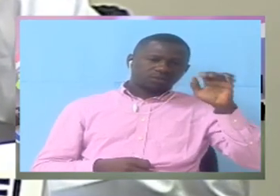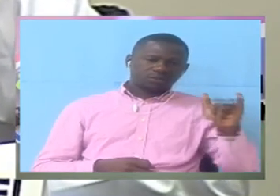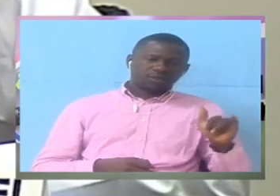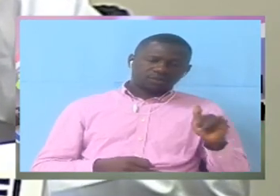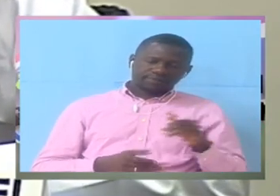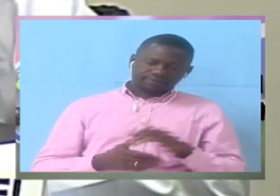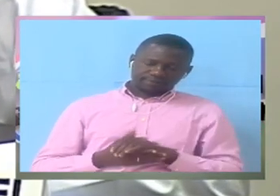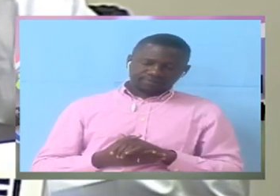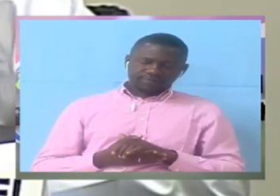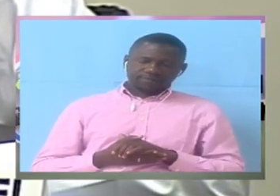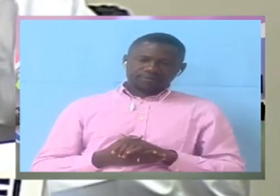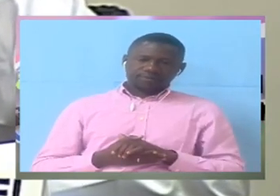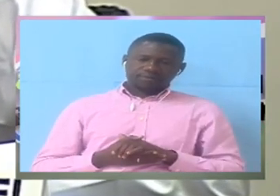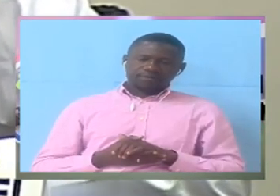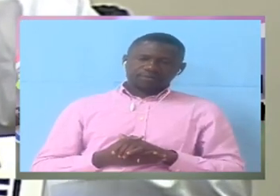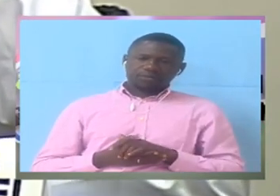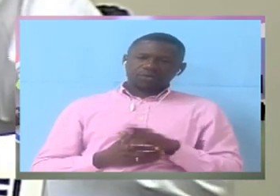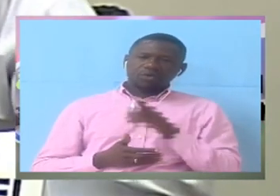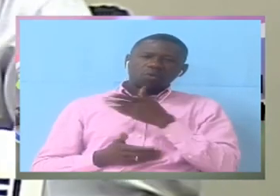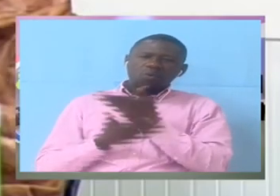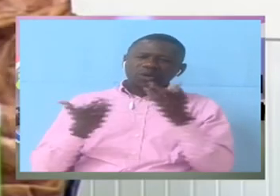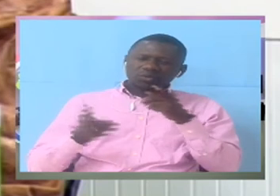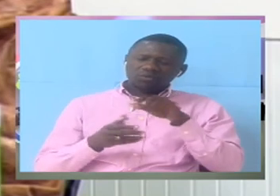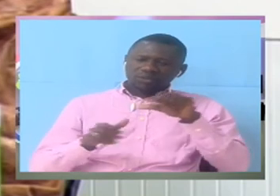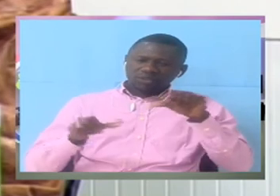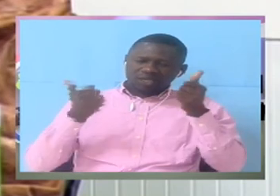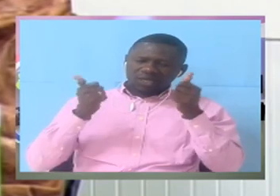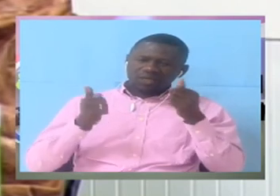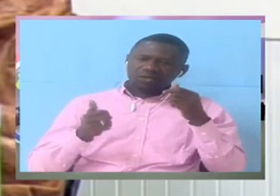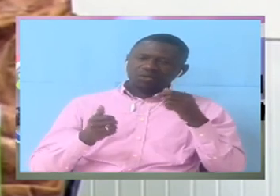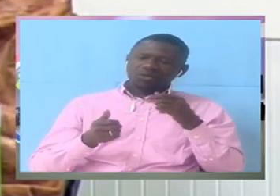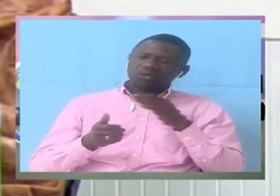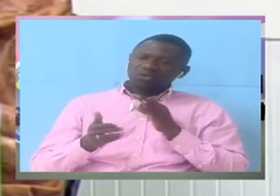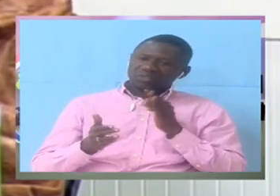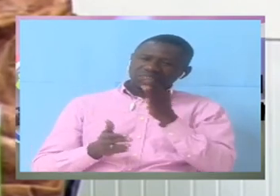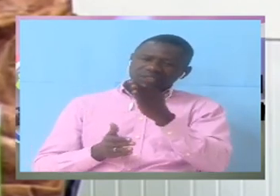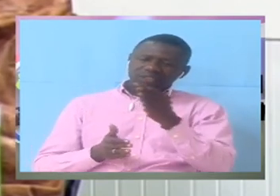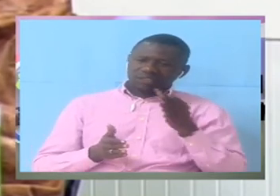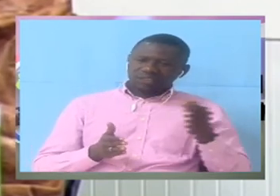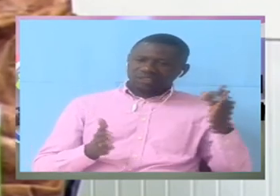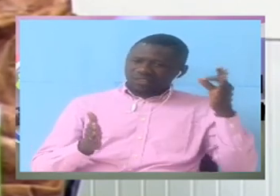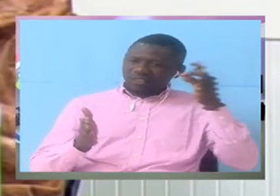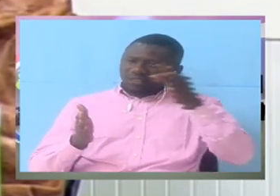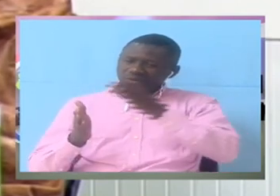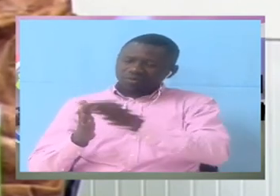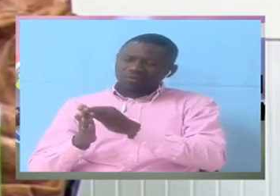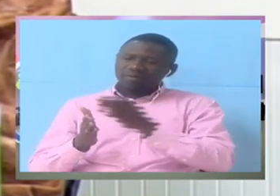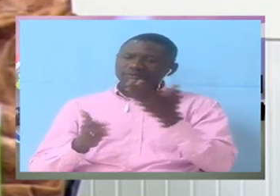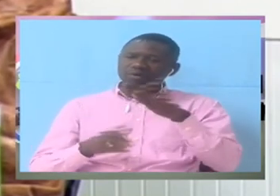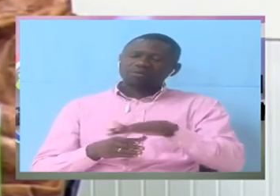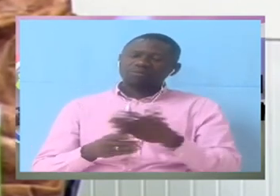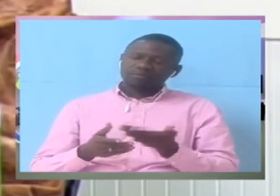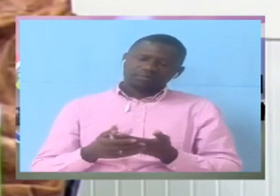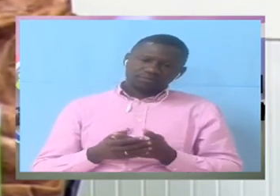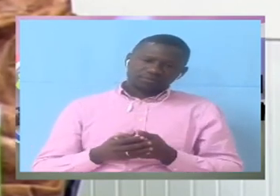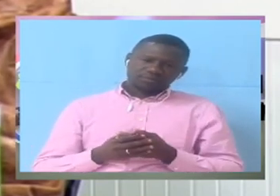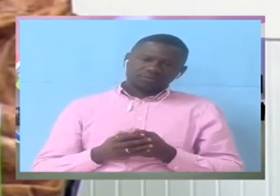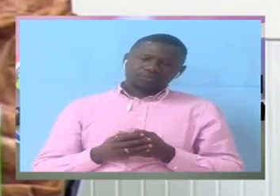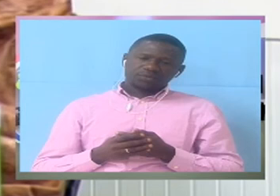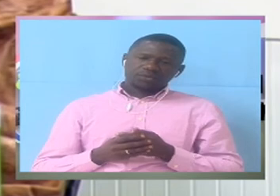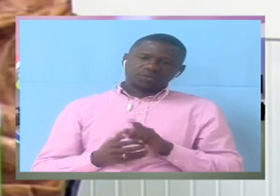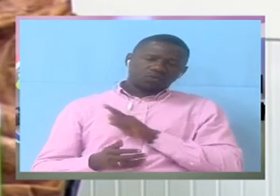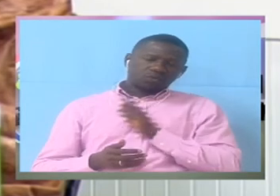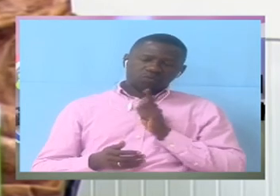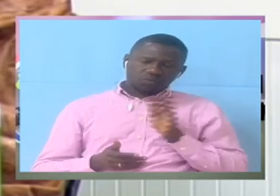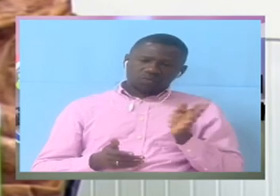Okay, and where did you start your journey from? Langalang intali ako masimuntole. Tata ni Zigansor